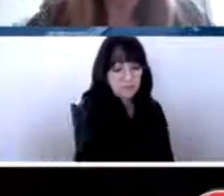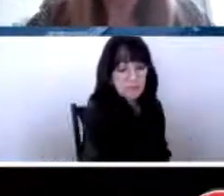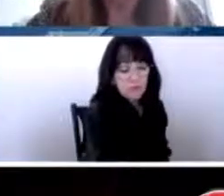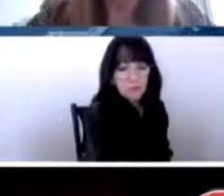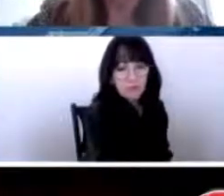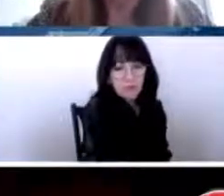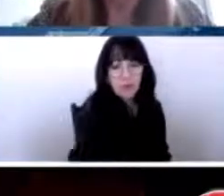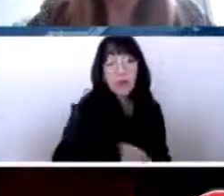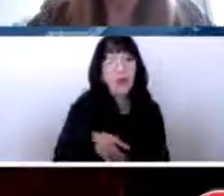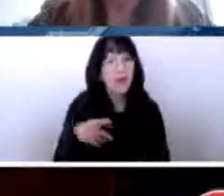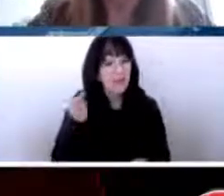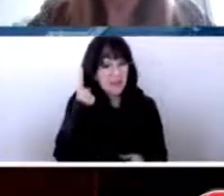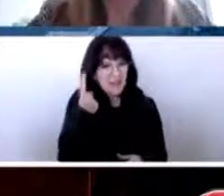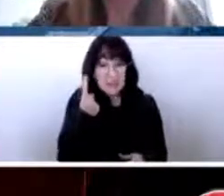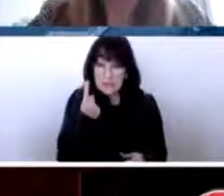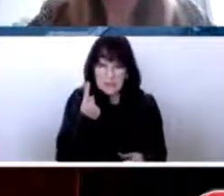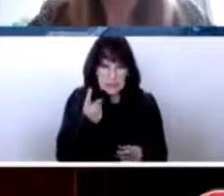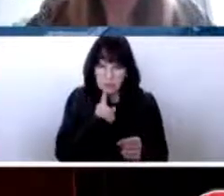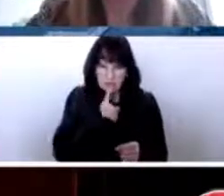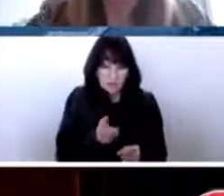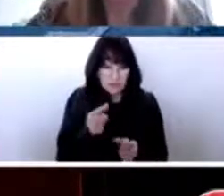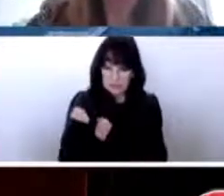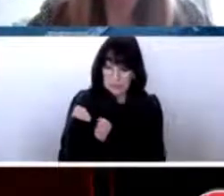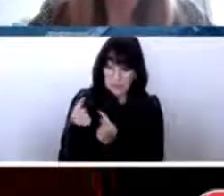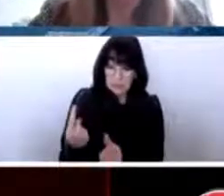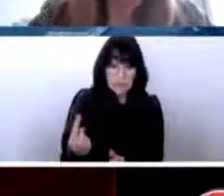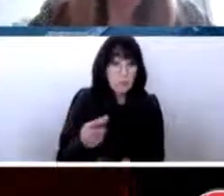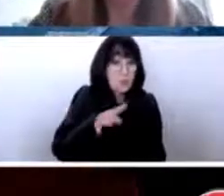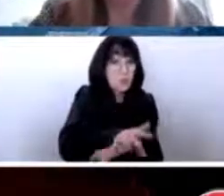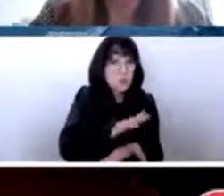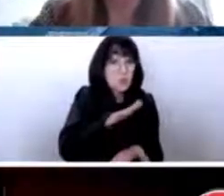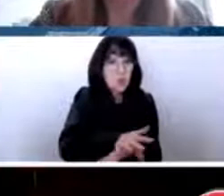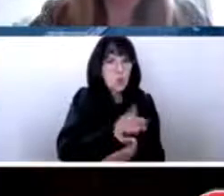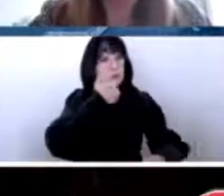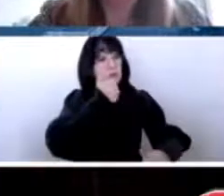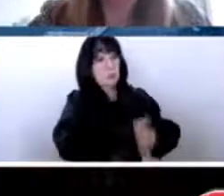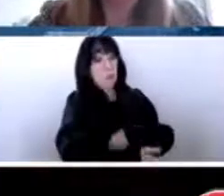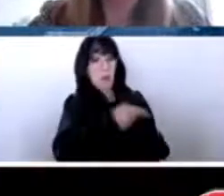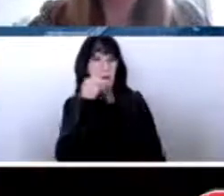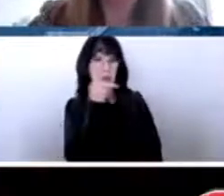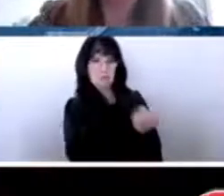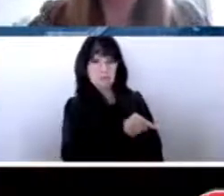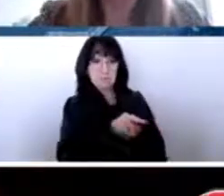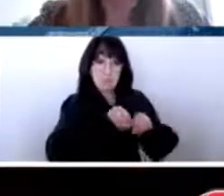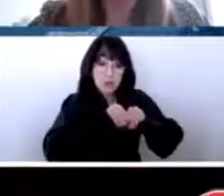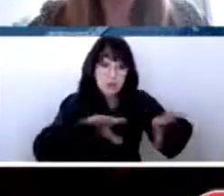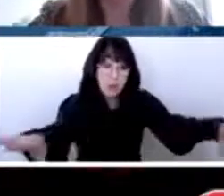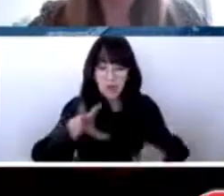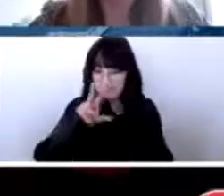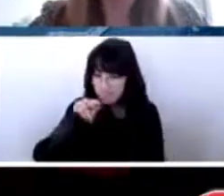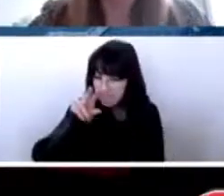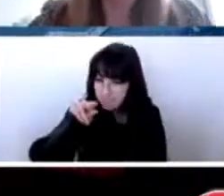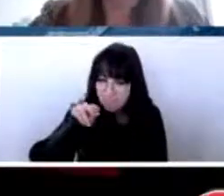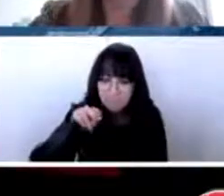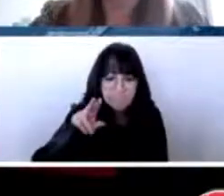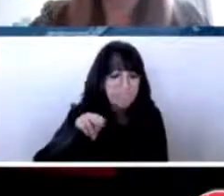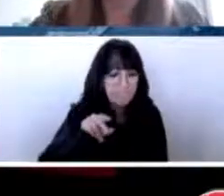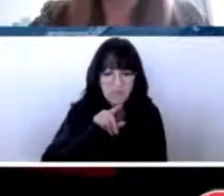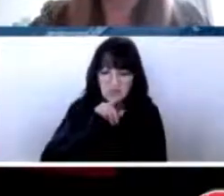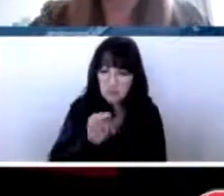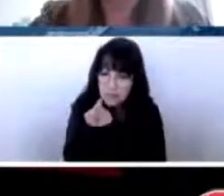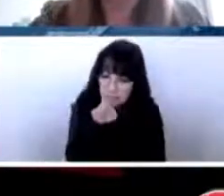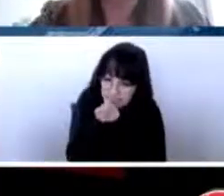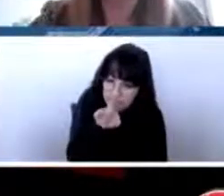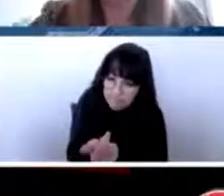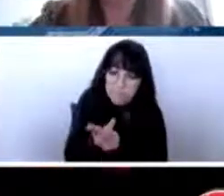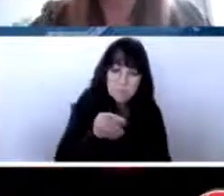been a very safe place for kids. We have seen little to no spread of COVID